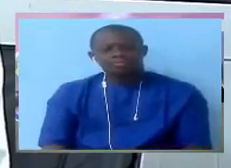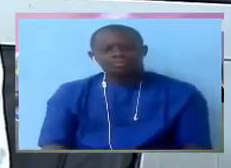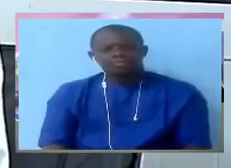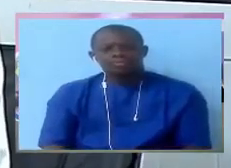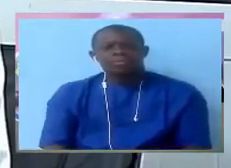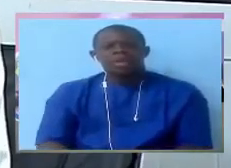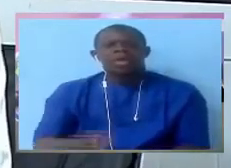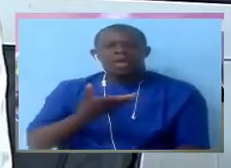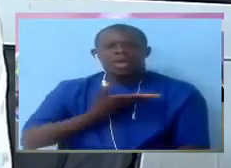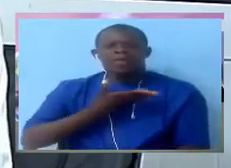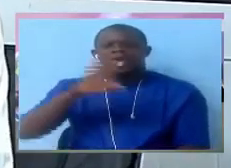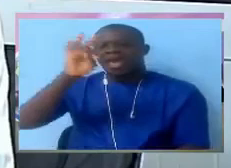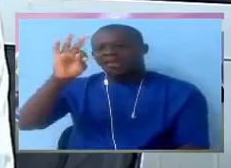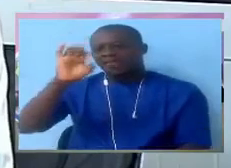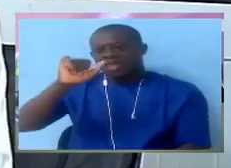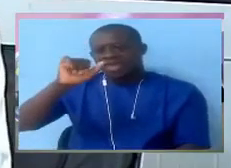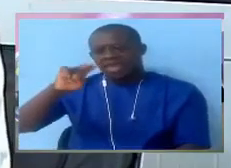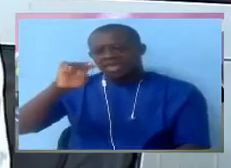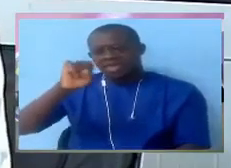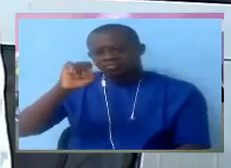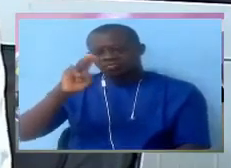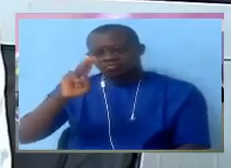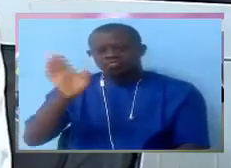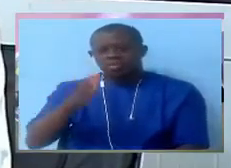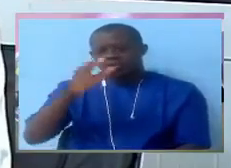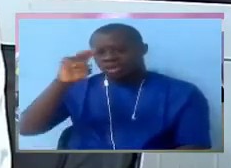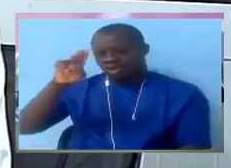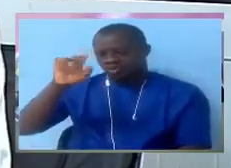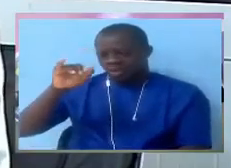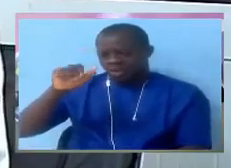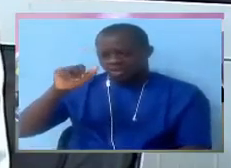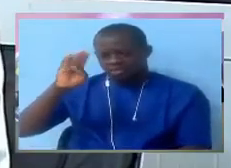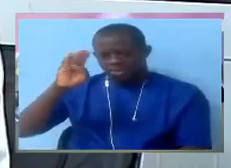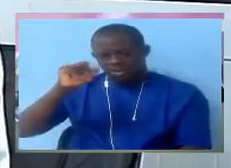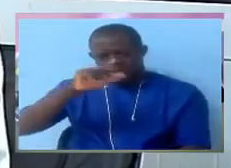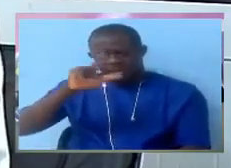Fansu Nyabali suma class la. Fansu Nyabali was my class.